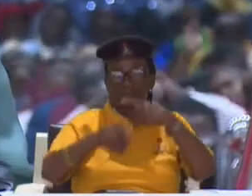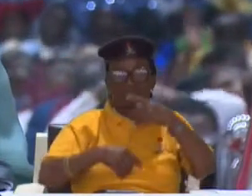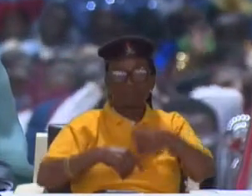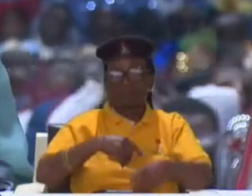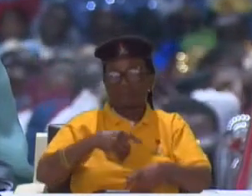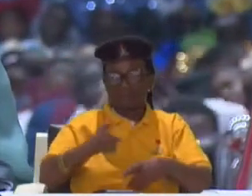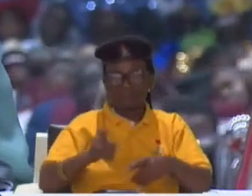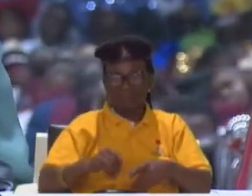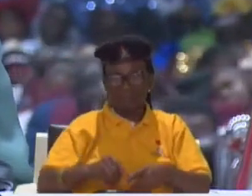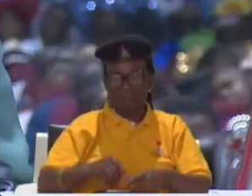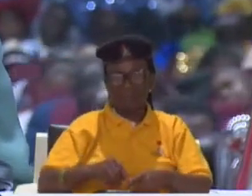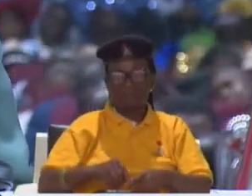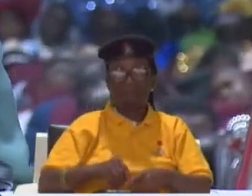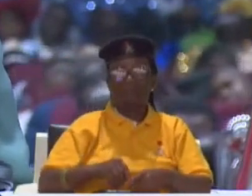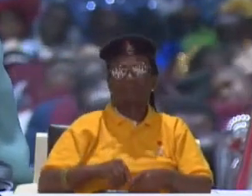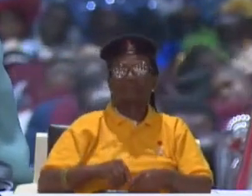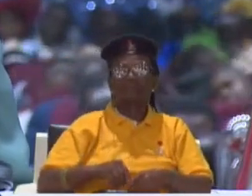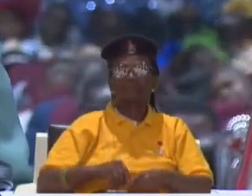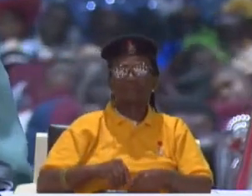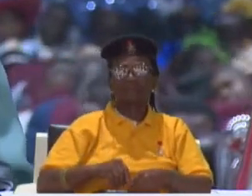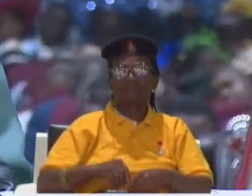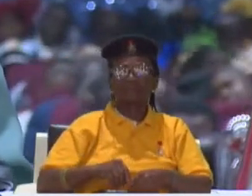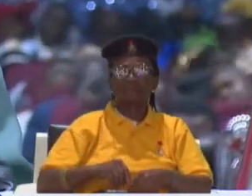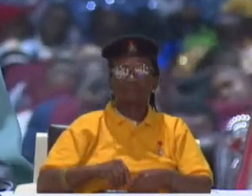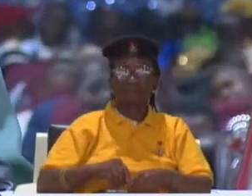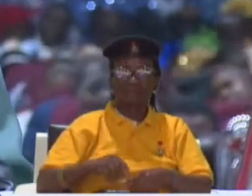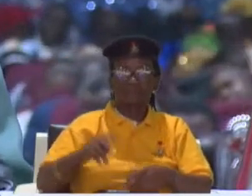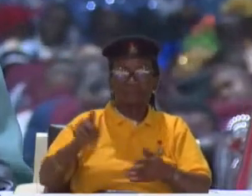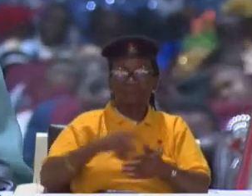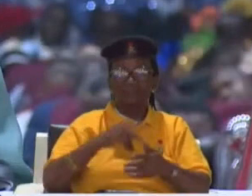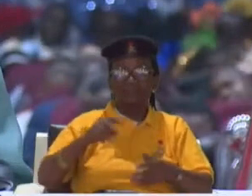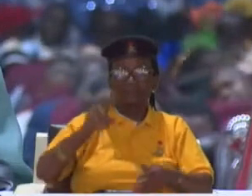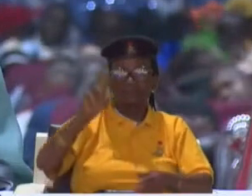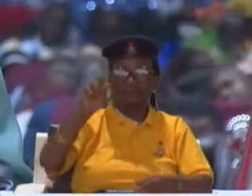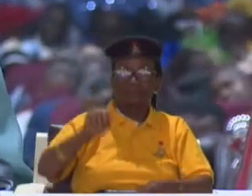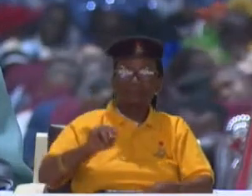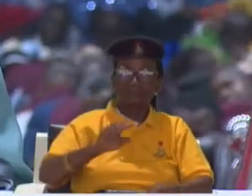Because in Psalm 30 verse